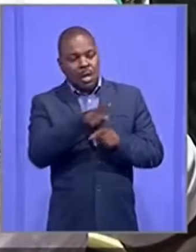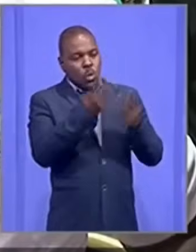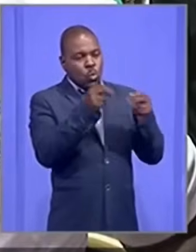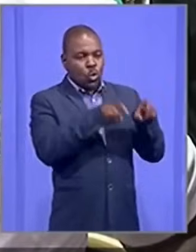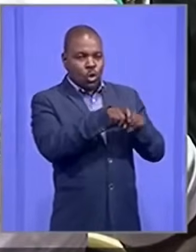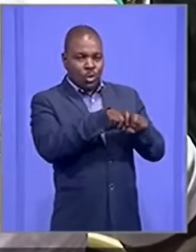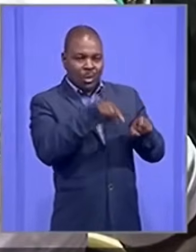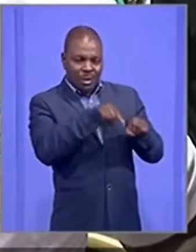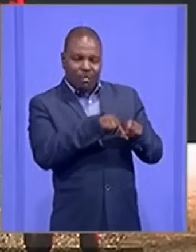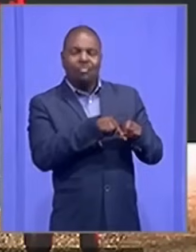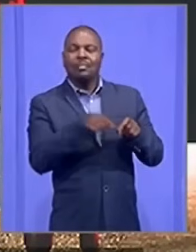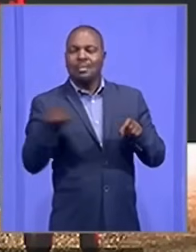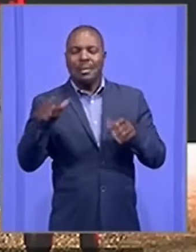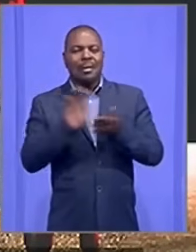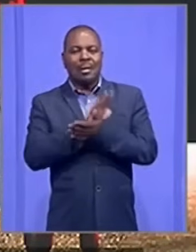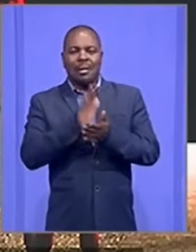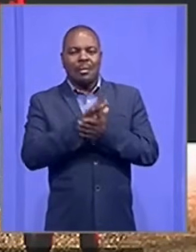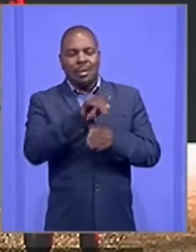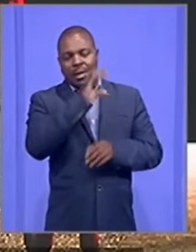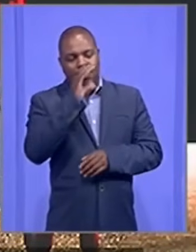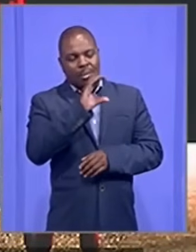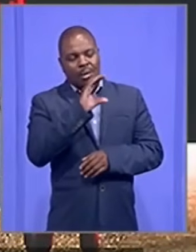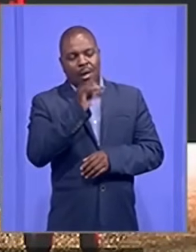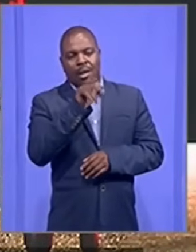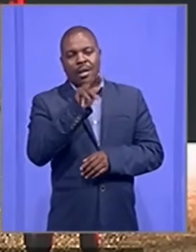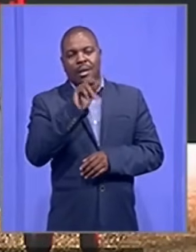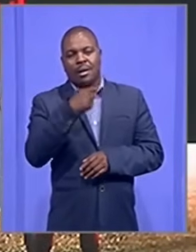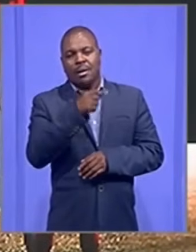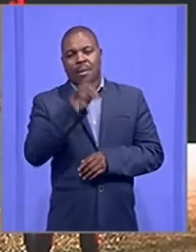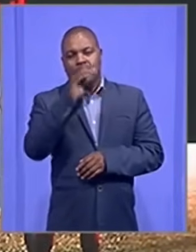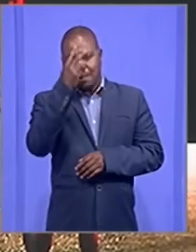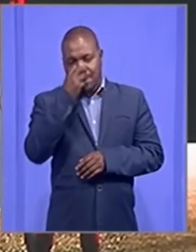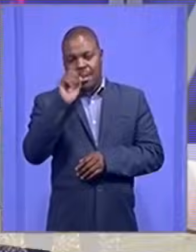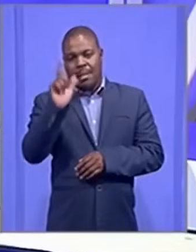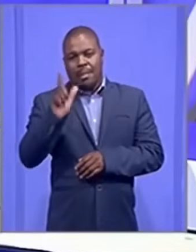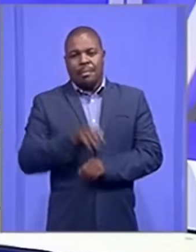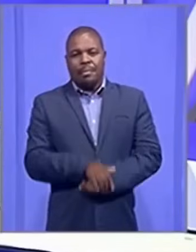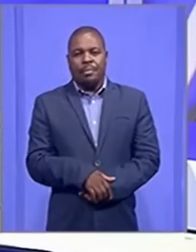ye mpsa ya mantšhana Shakeng ya Carling Black Label.